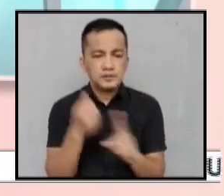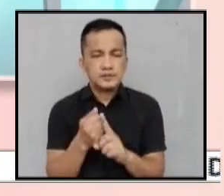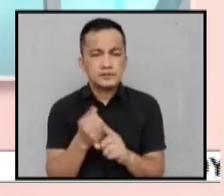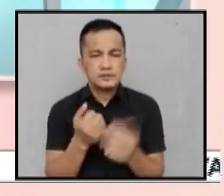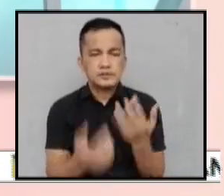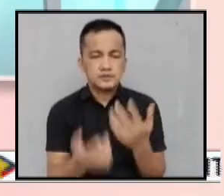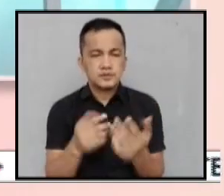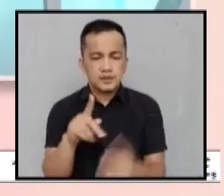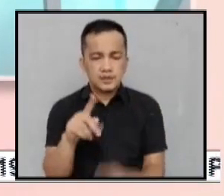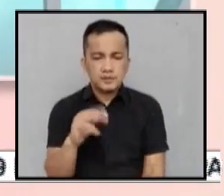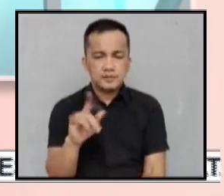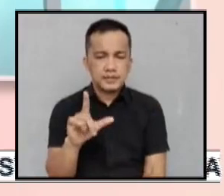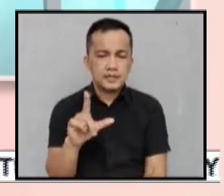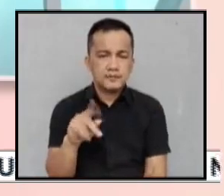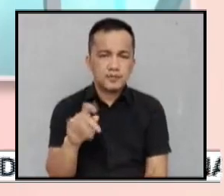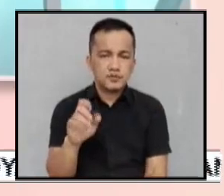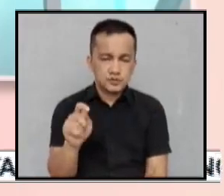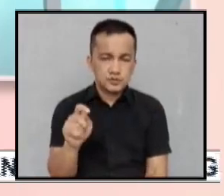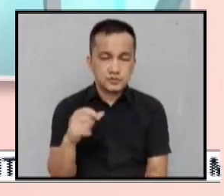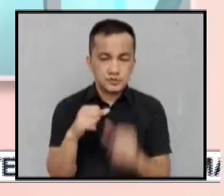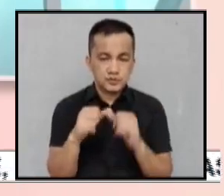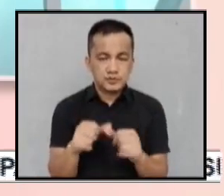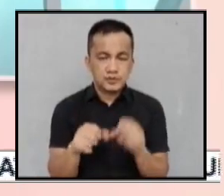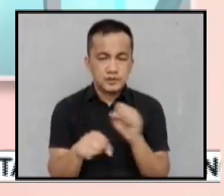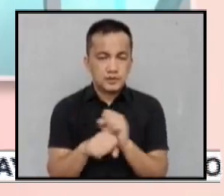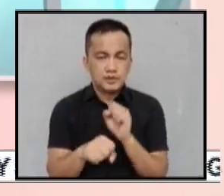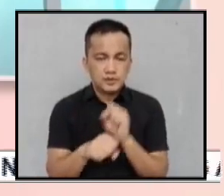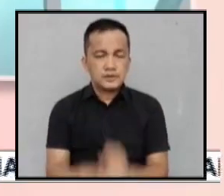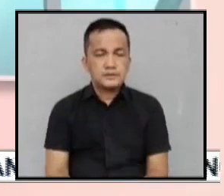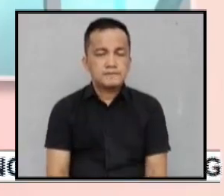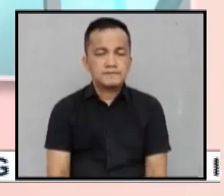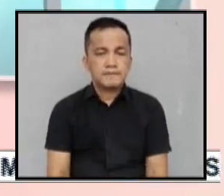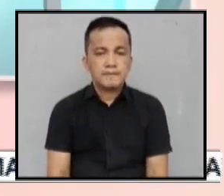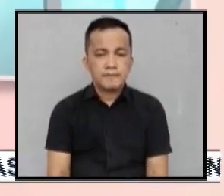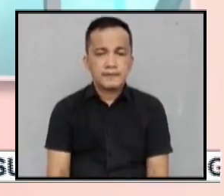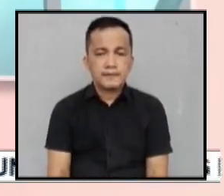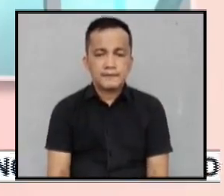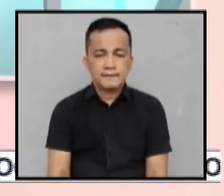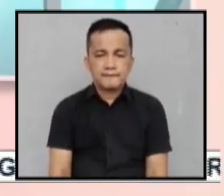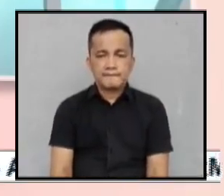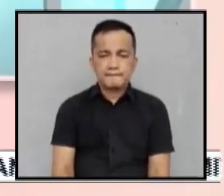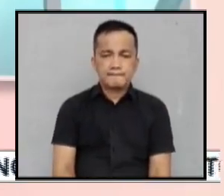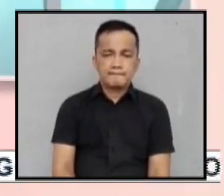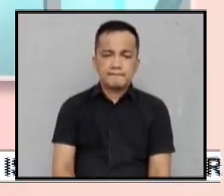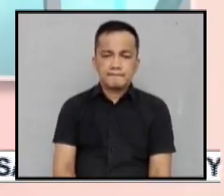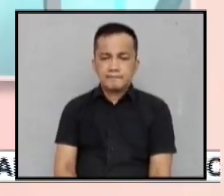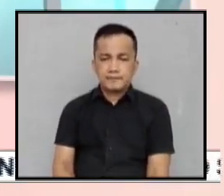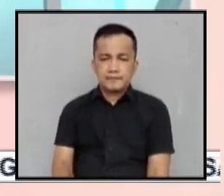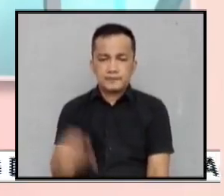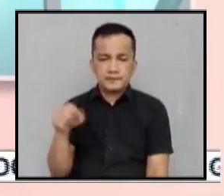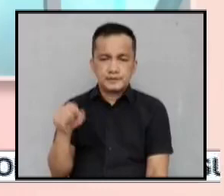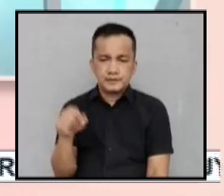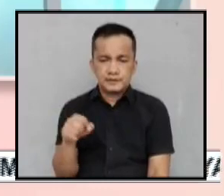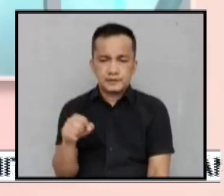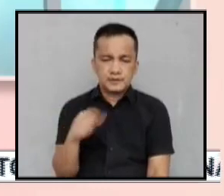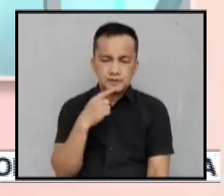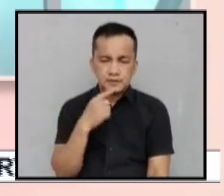PhilPost at patuloy pa rin po ba ang operasyon? Yes, there's about